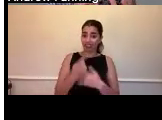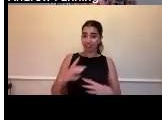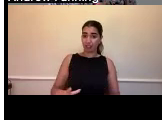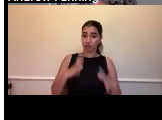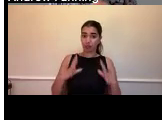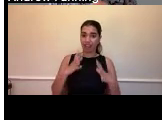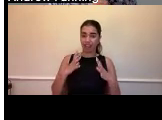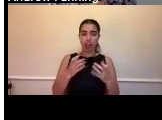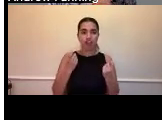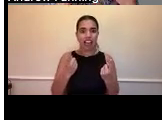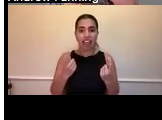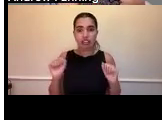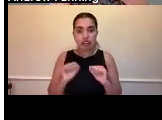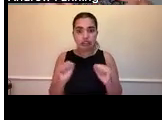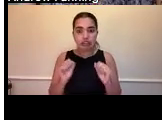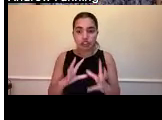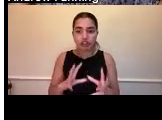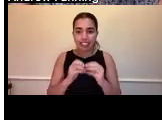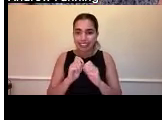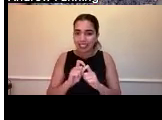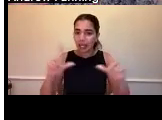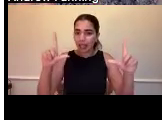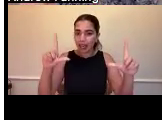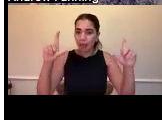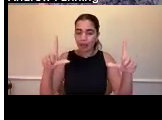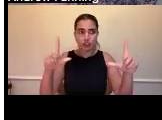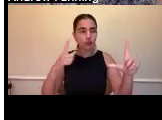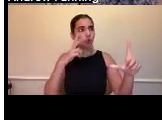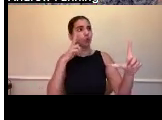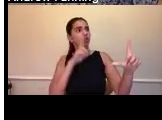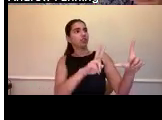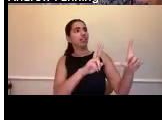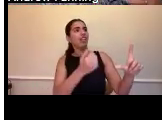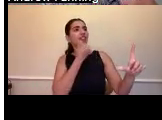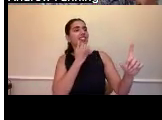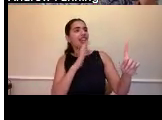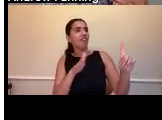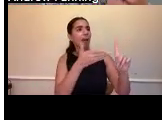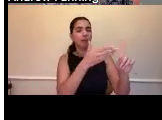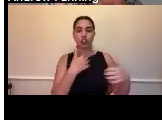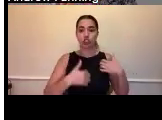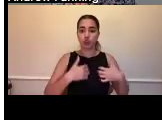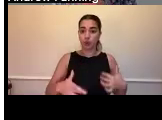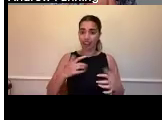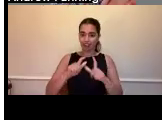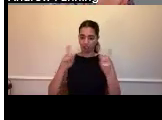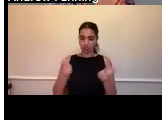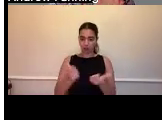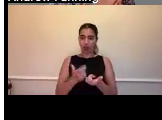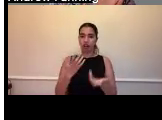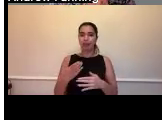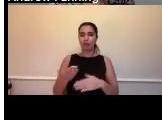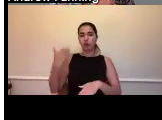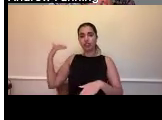yet created an image to see the scale of ambition that would be required to live within the donut compared to the historical trends that